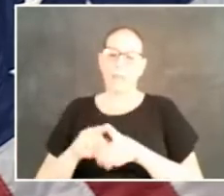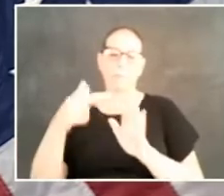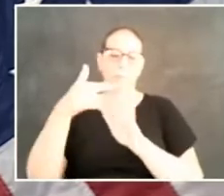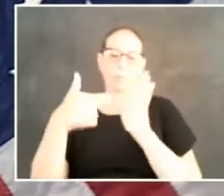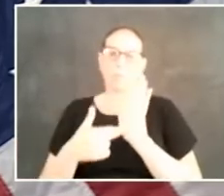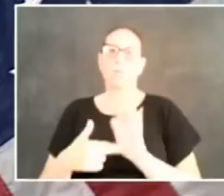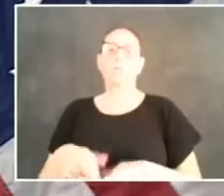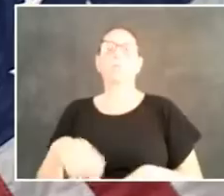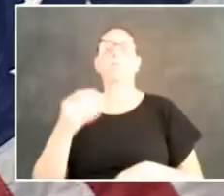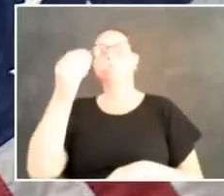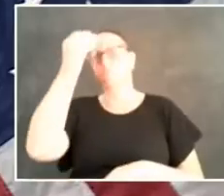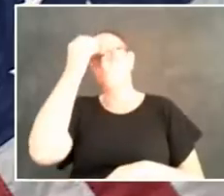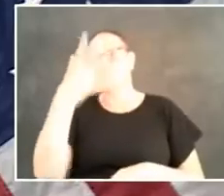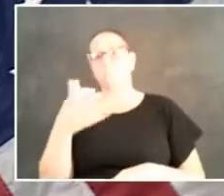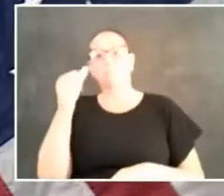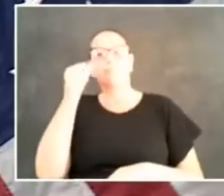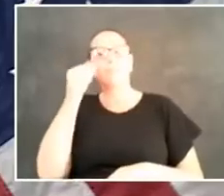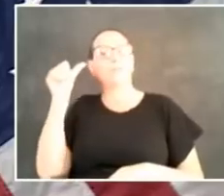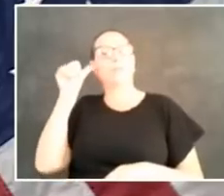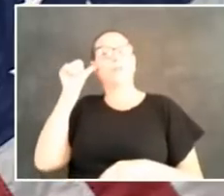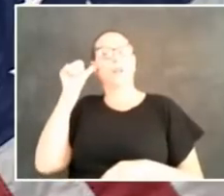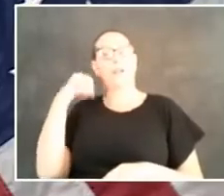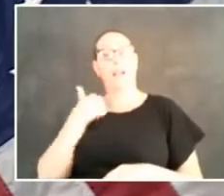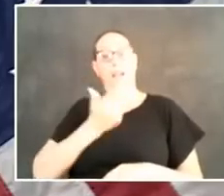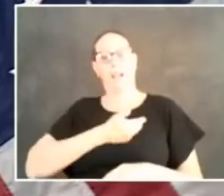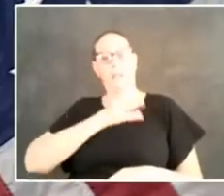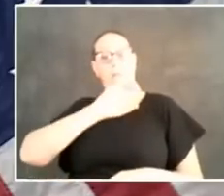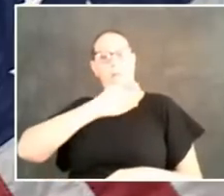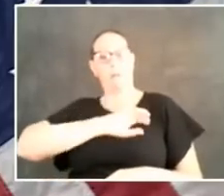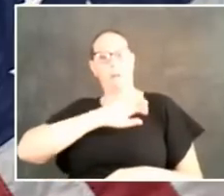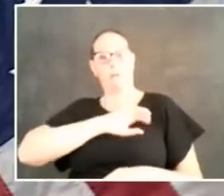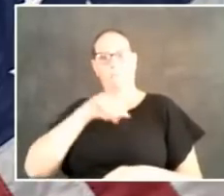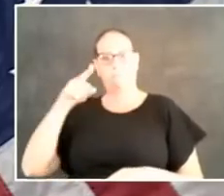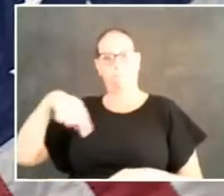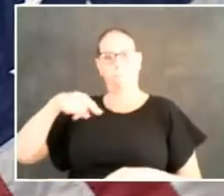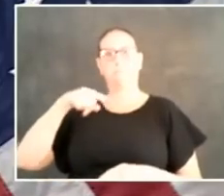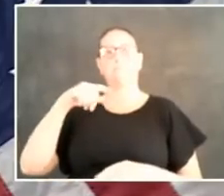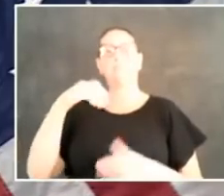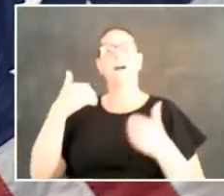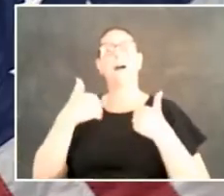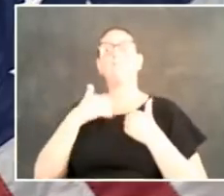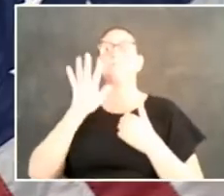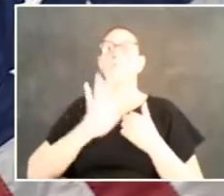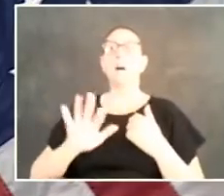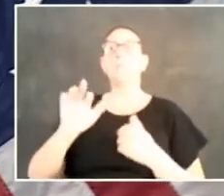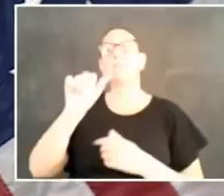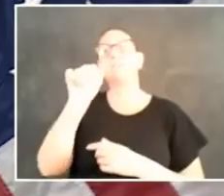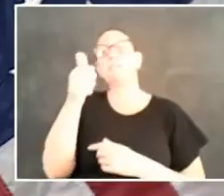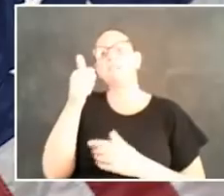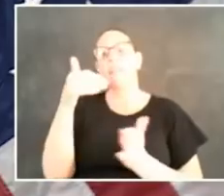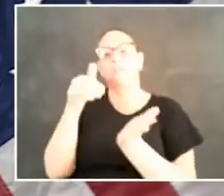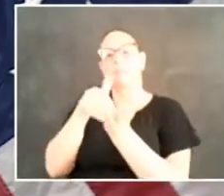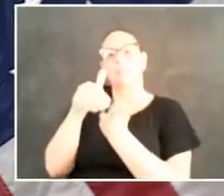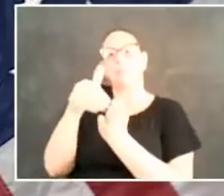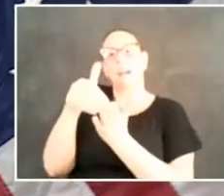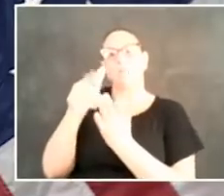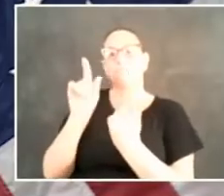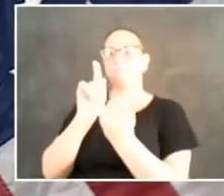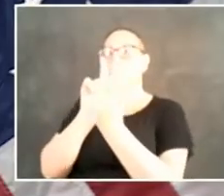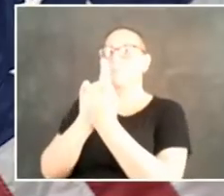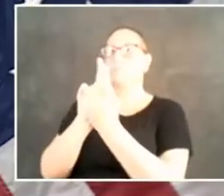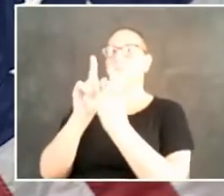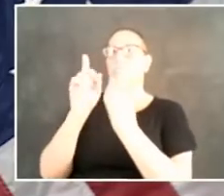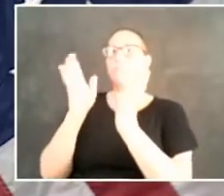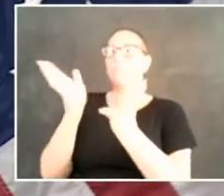them all without having to issue any type of enforcement activity, whether it's a summons or arrest. So I think, again,